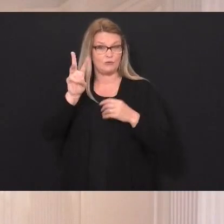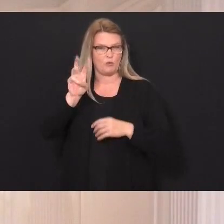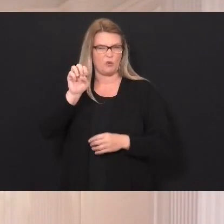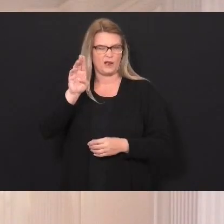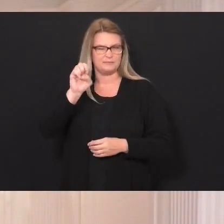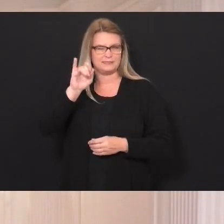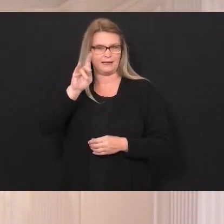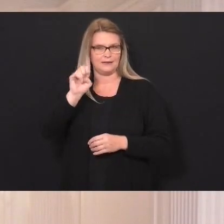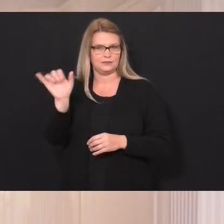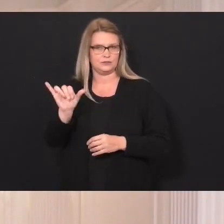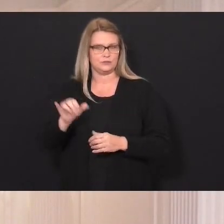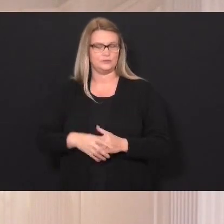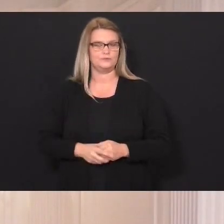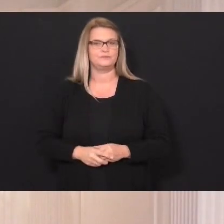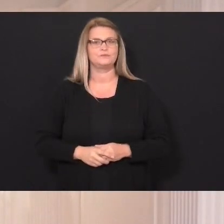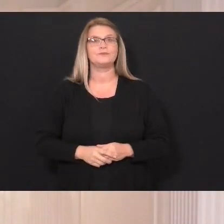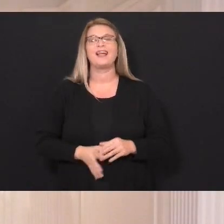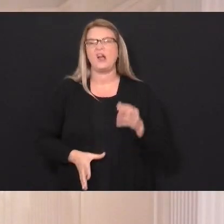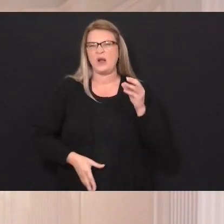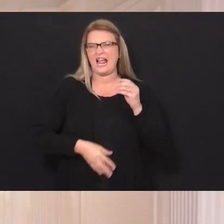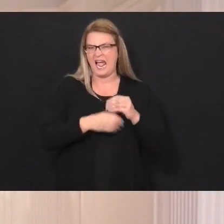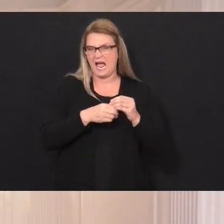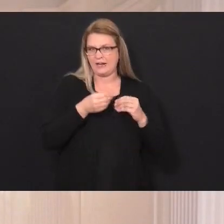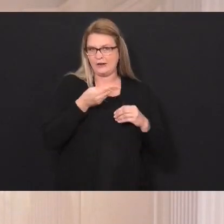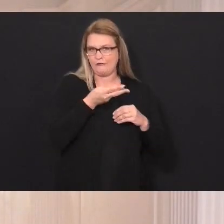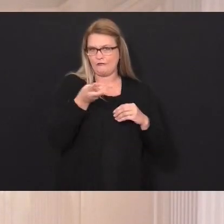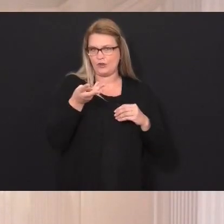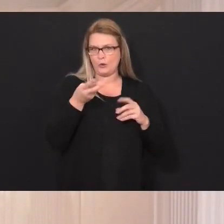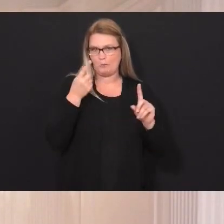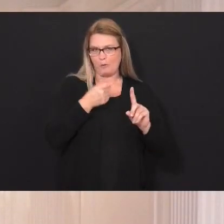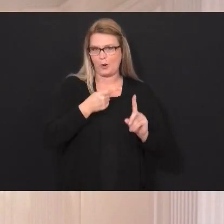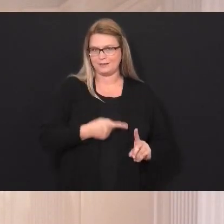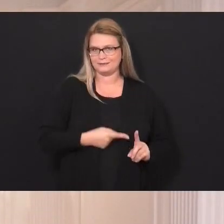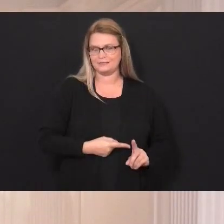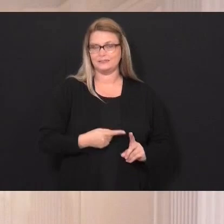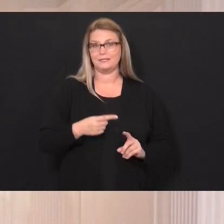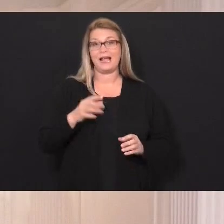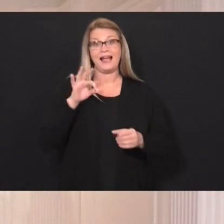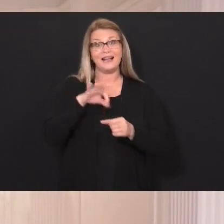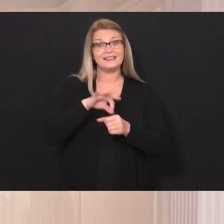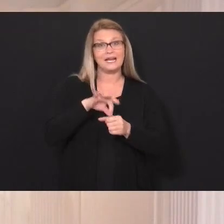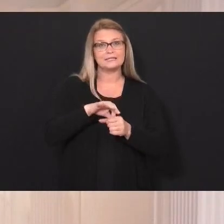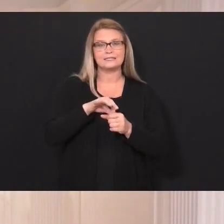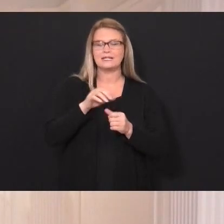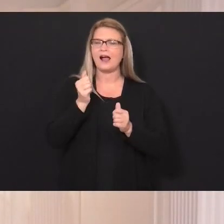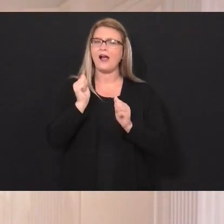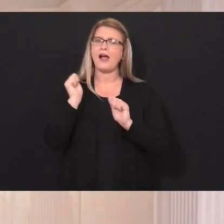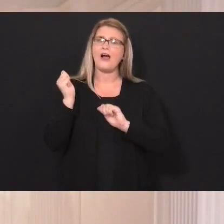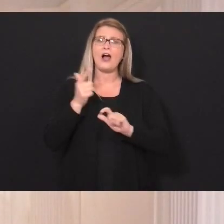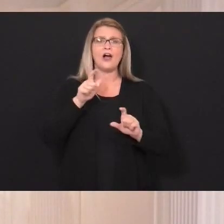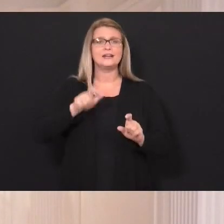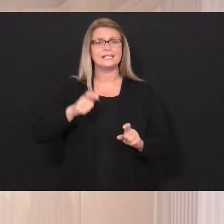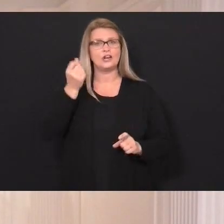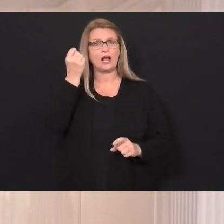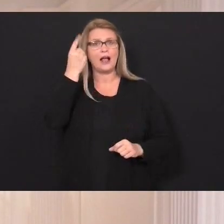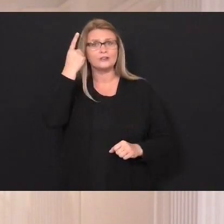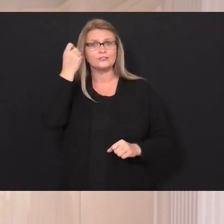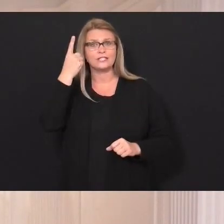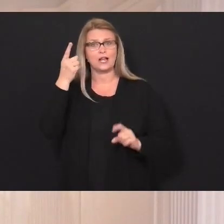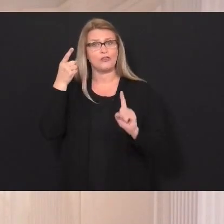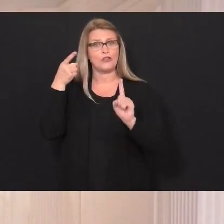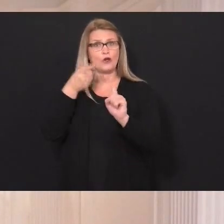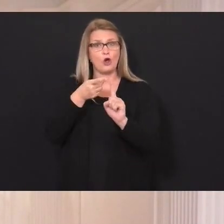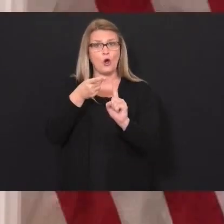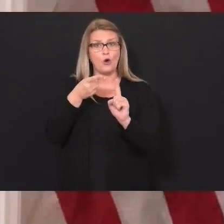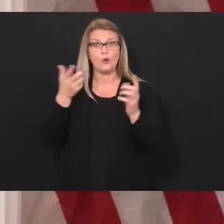you, Matt. And just to add a couple final points. First, on the elections, I think everyone has to take into account that the goal here is